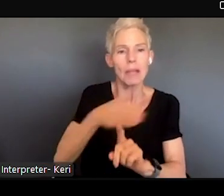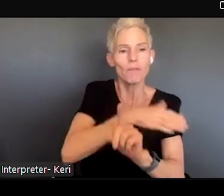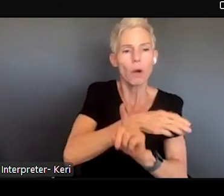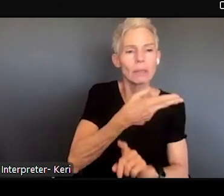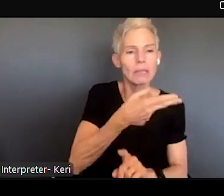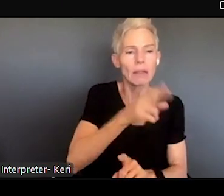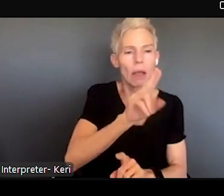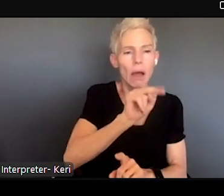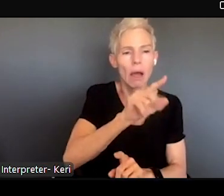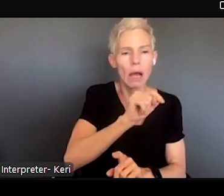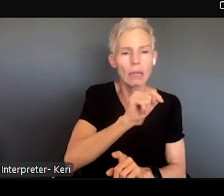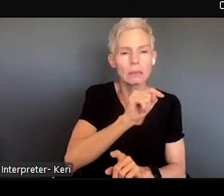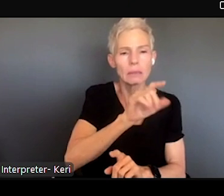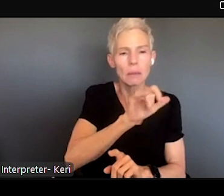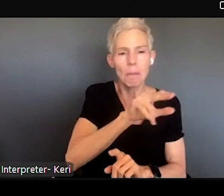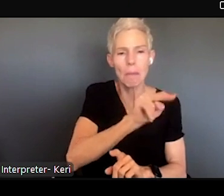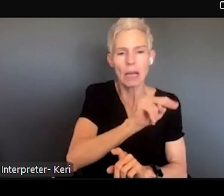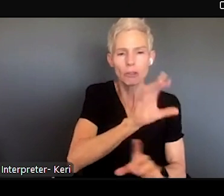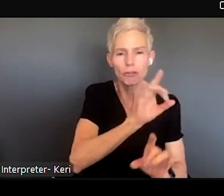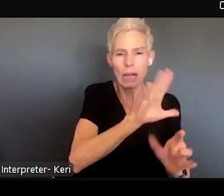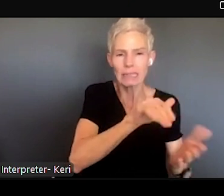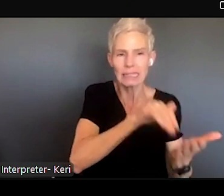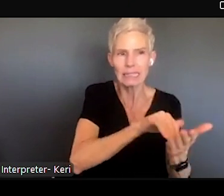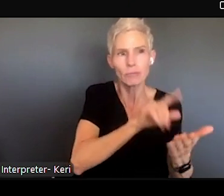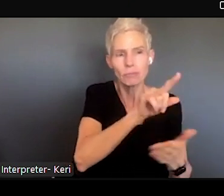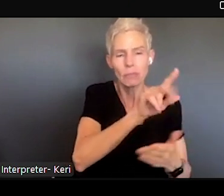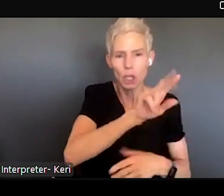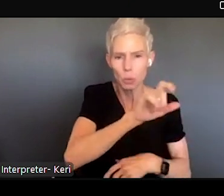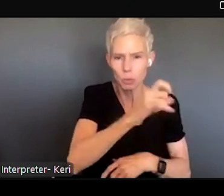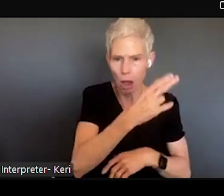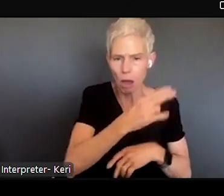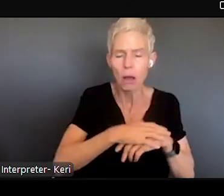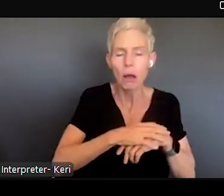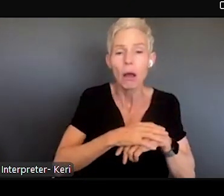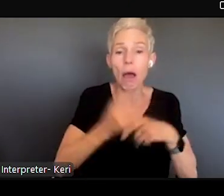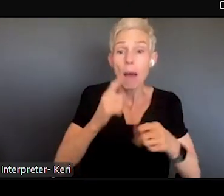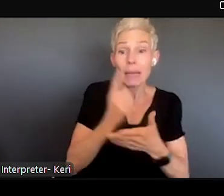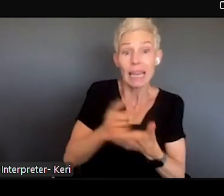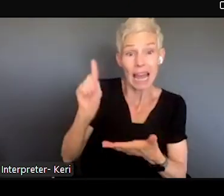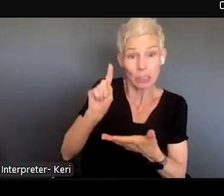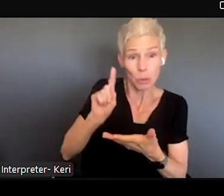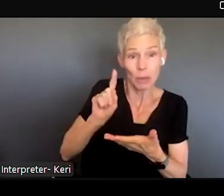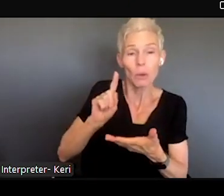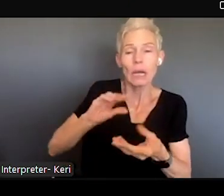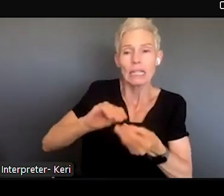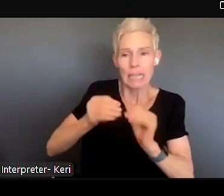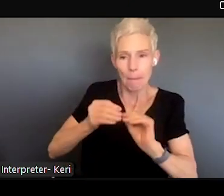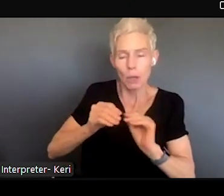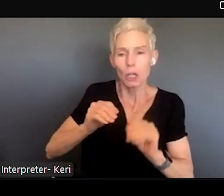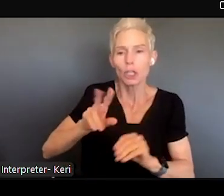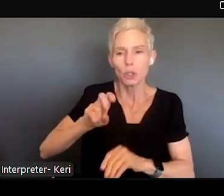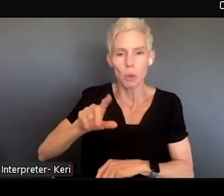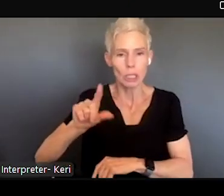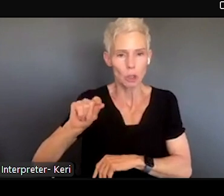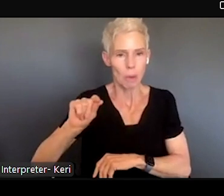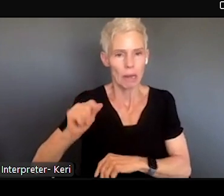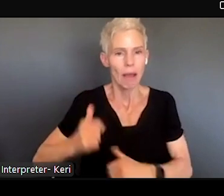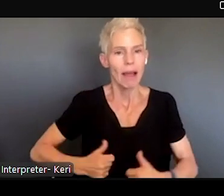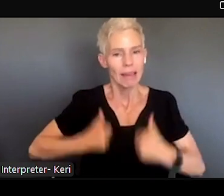Huntsman Crisis Center in Utah. So last week was episode 220, live and on